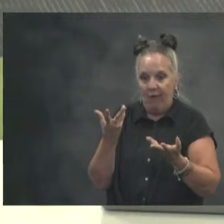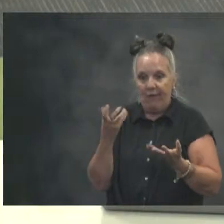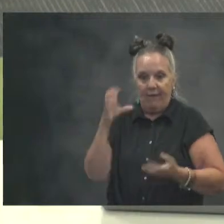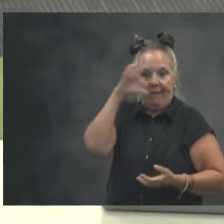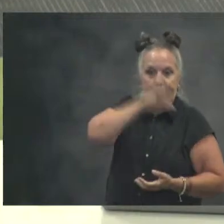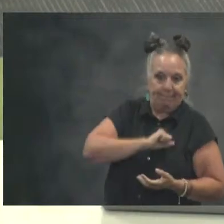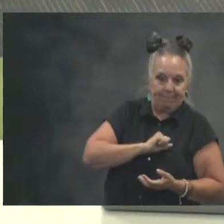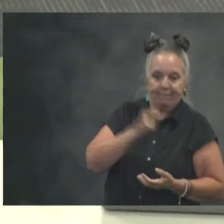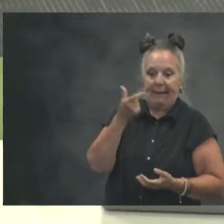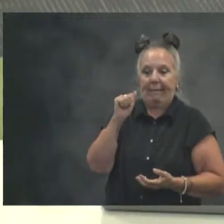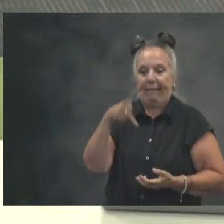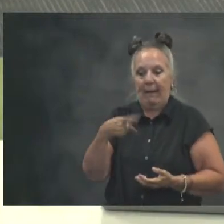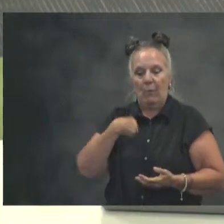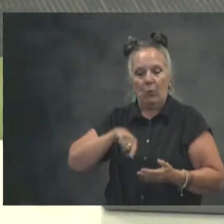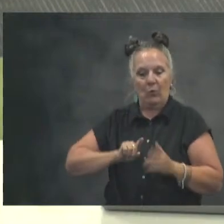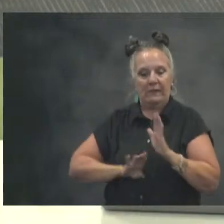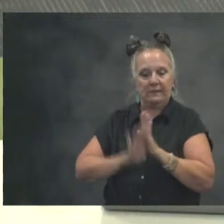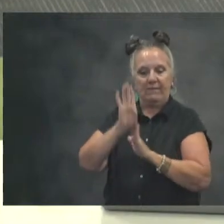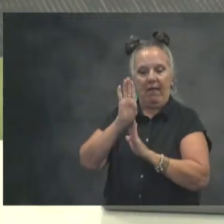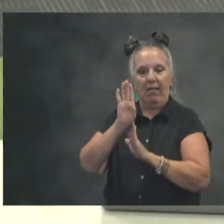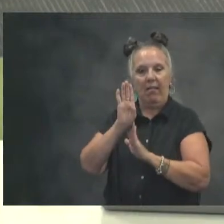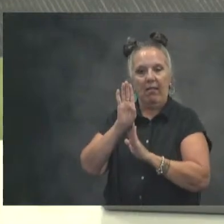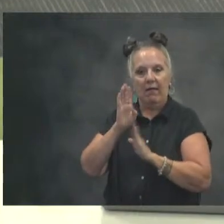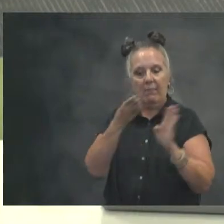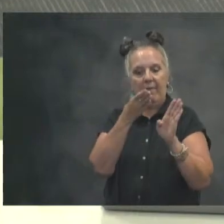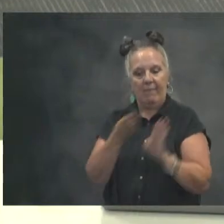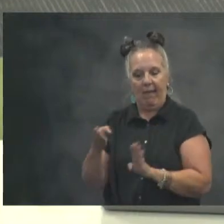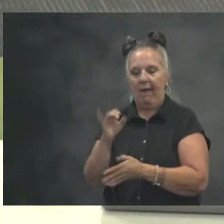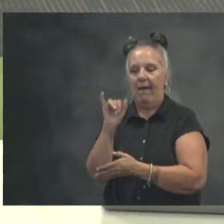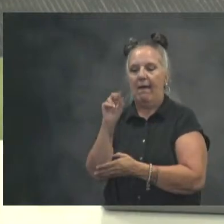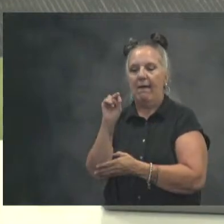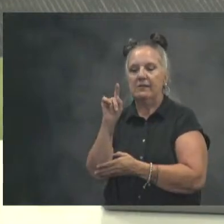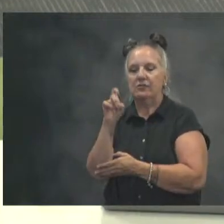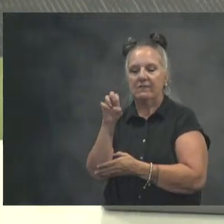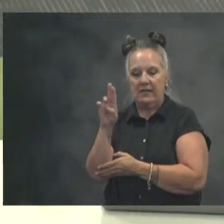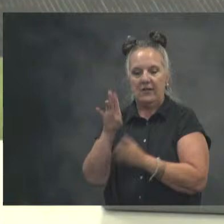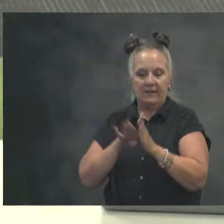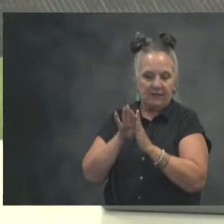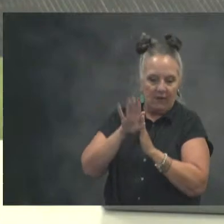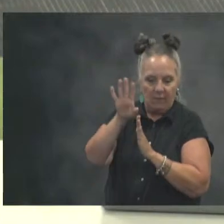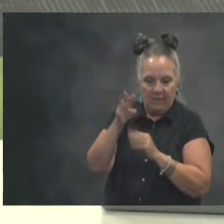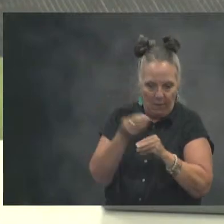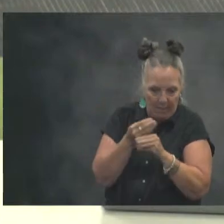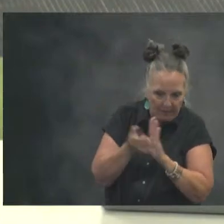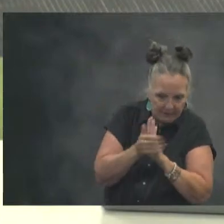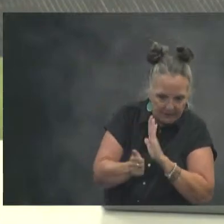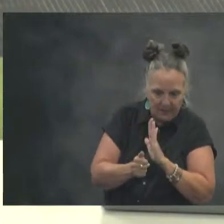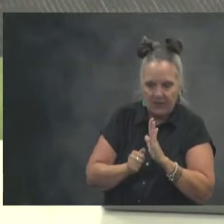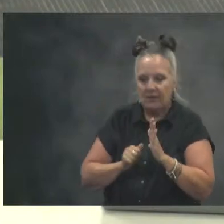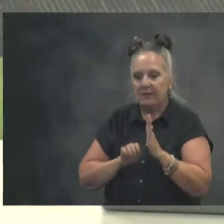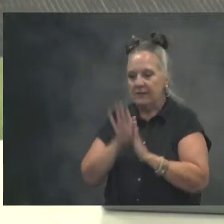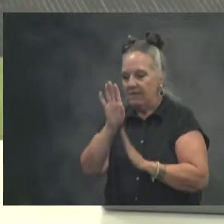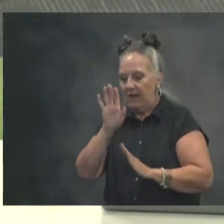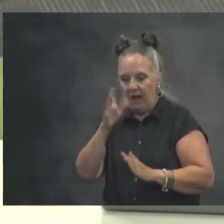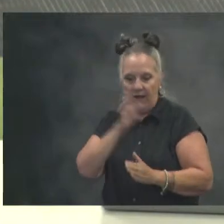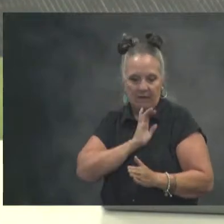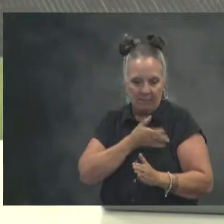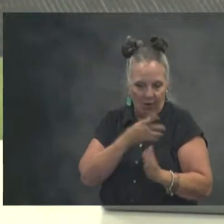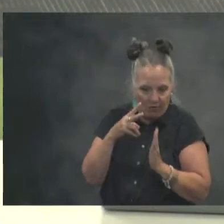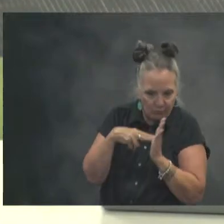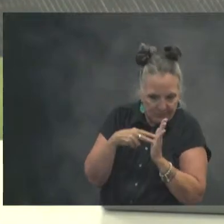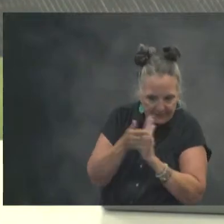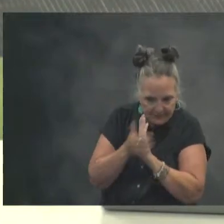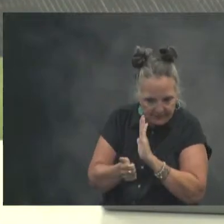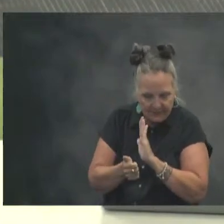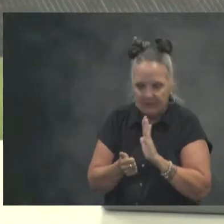there, we develop an intervention plan to develop the students' literacy or mathematical skills. That's what our BCBAs do, and